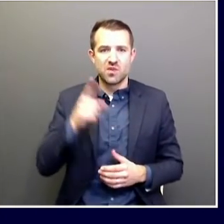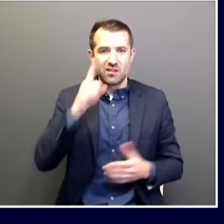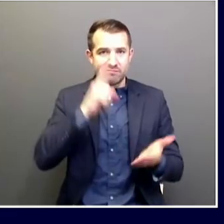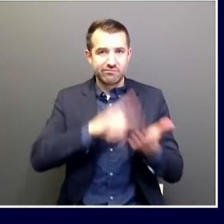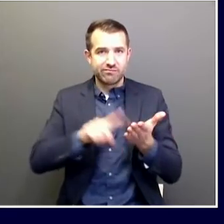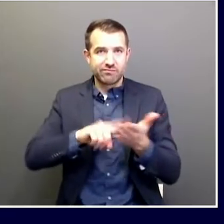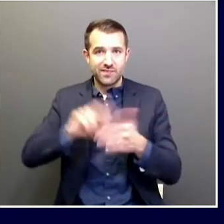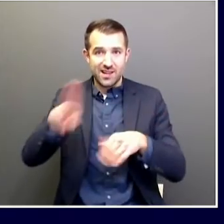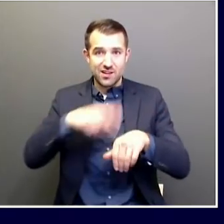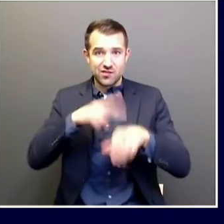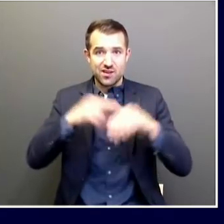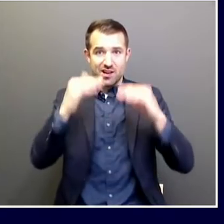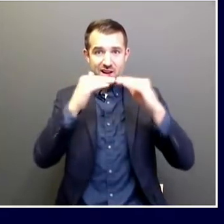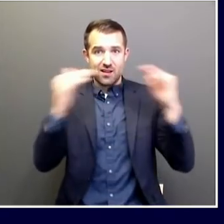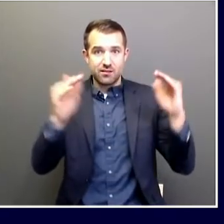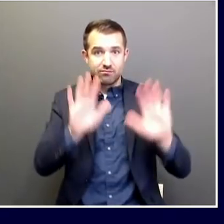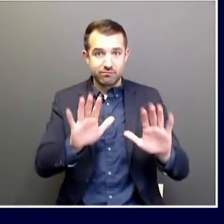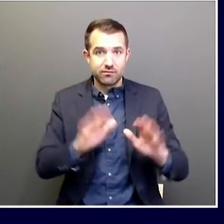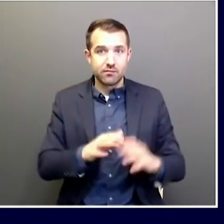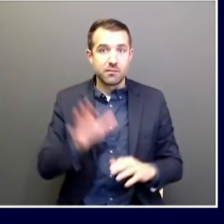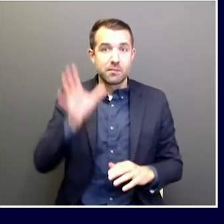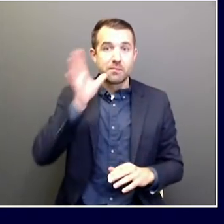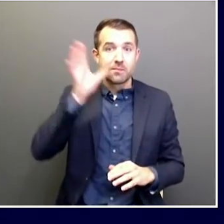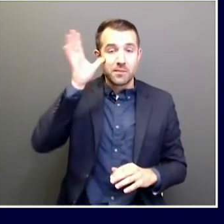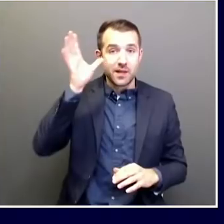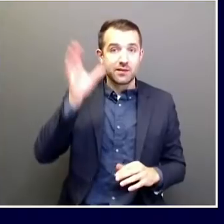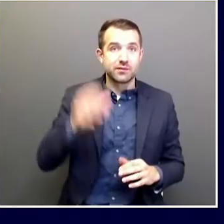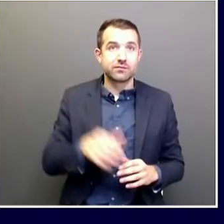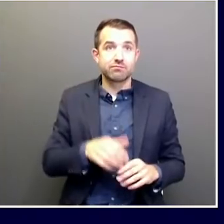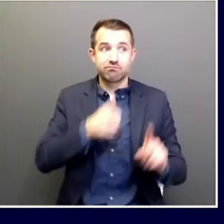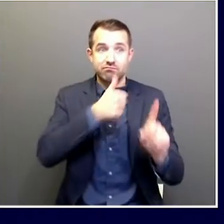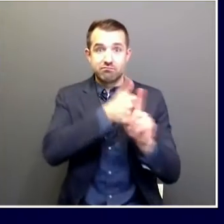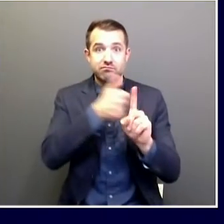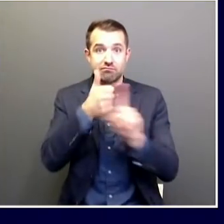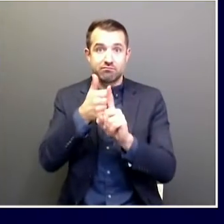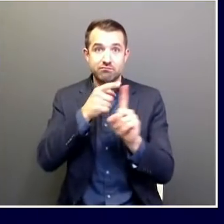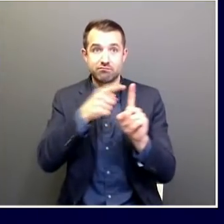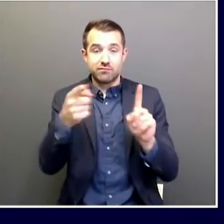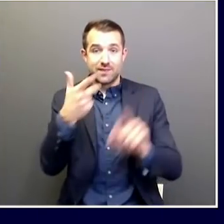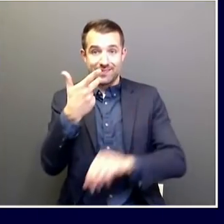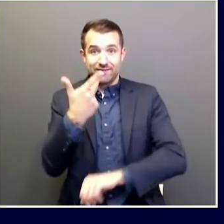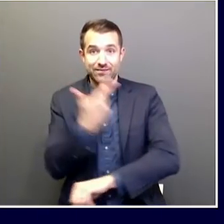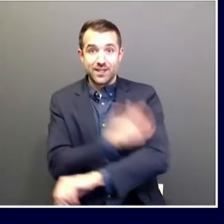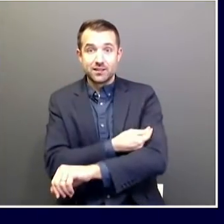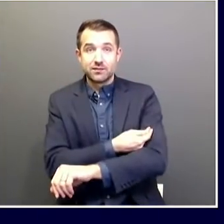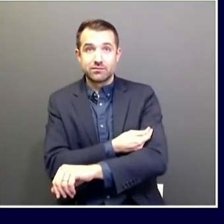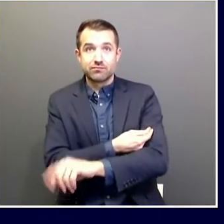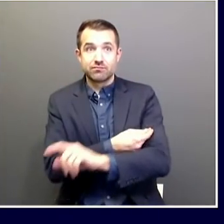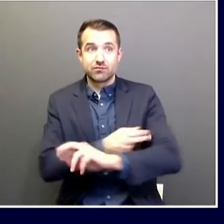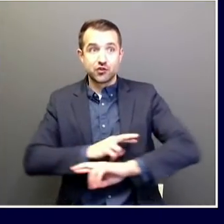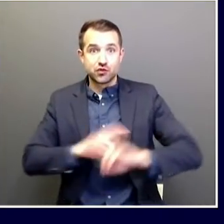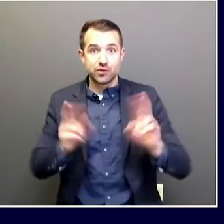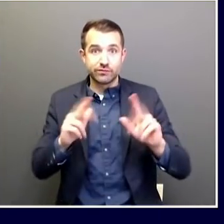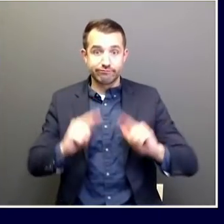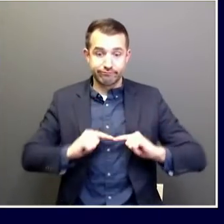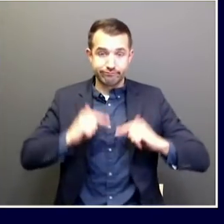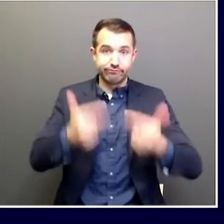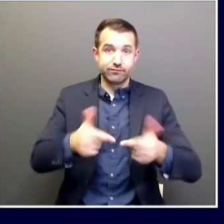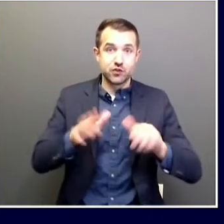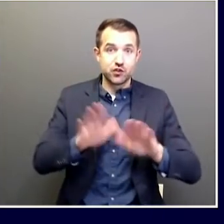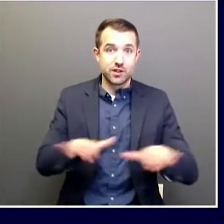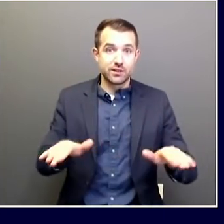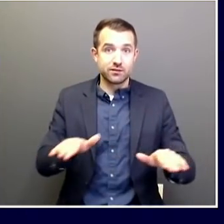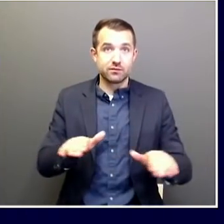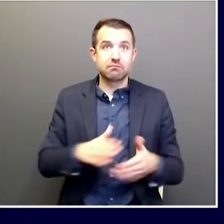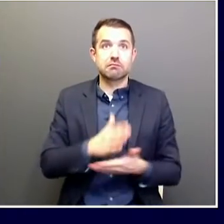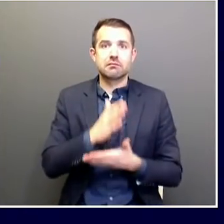among vaccinated parents, they too have a bit of hesitancy or questions around getting their kids vaccinated. We see that as an opportunity.